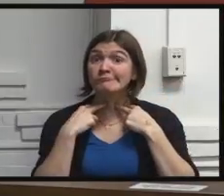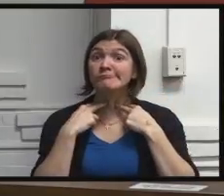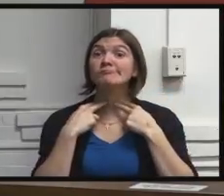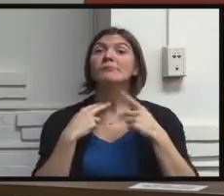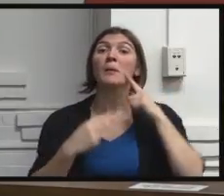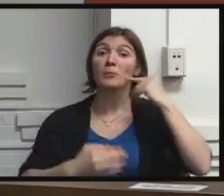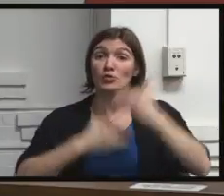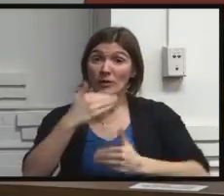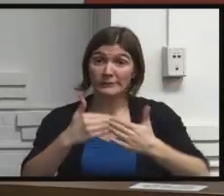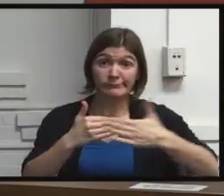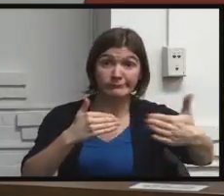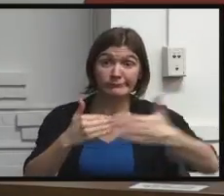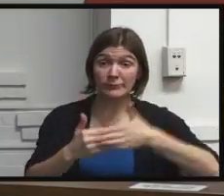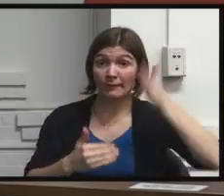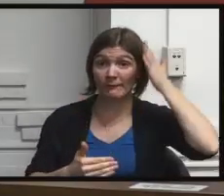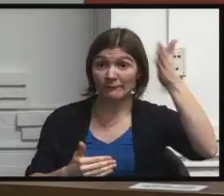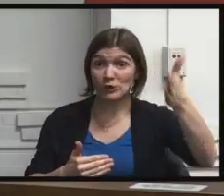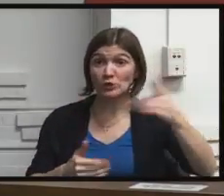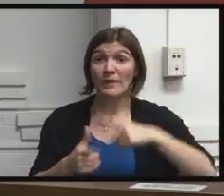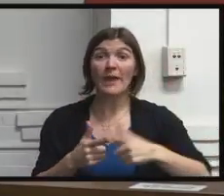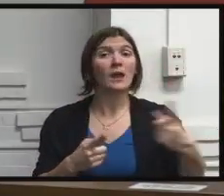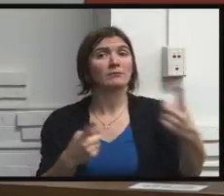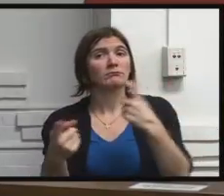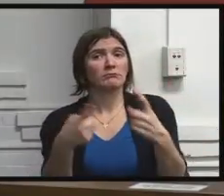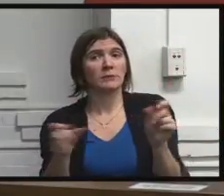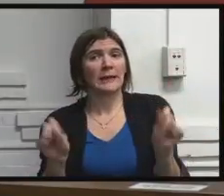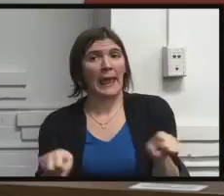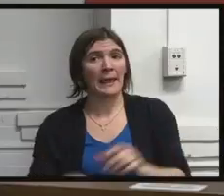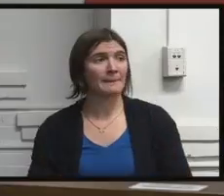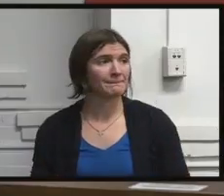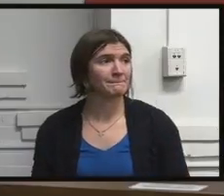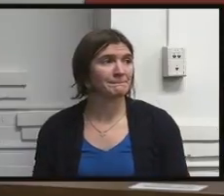the process moving forward and answer any questions that you may have.